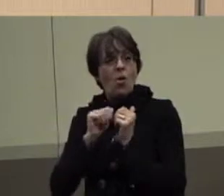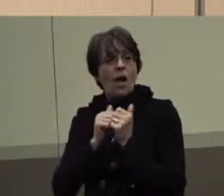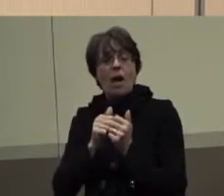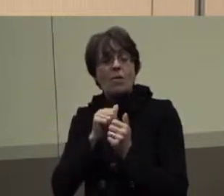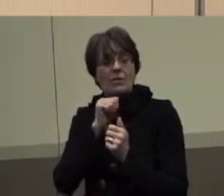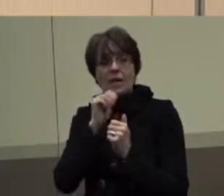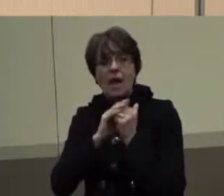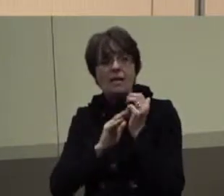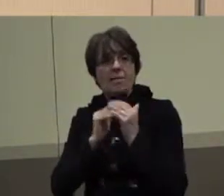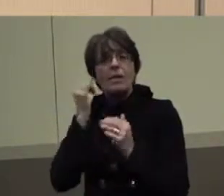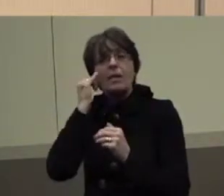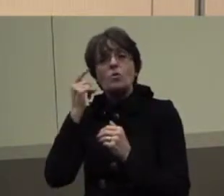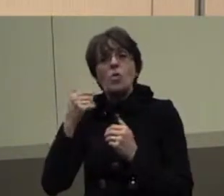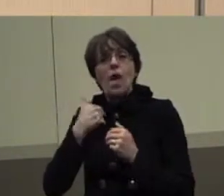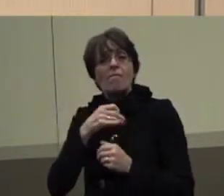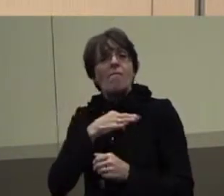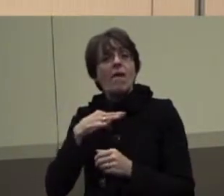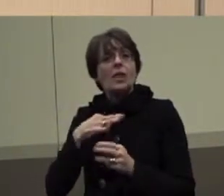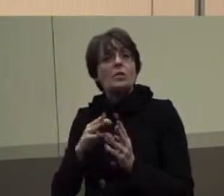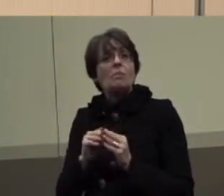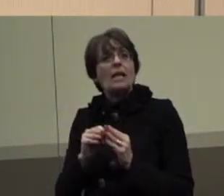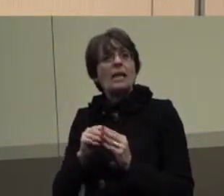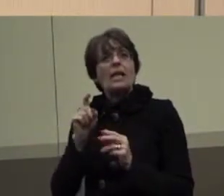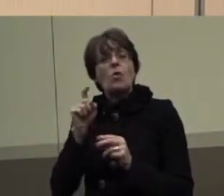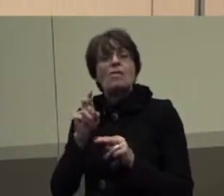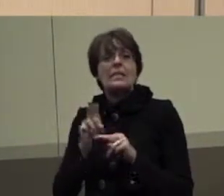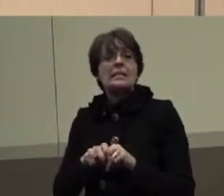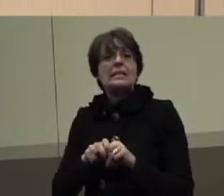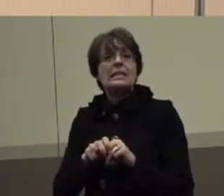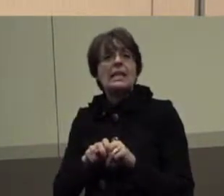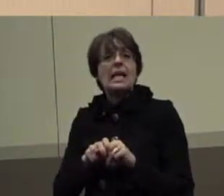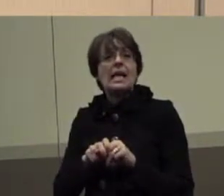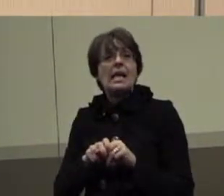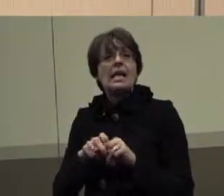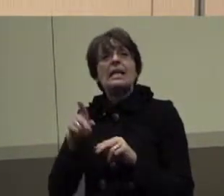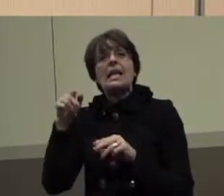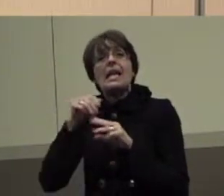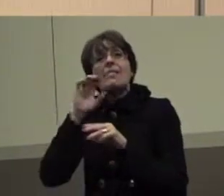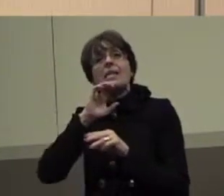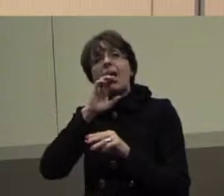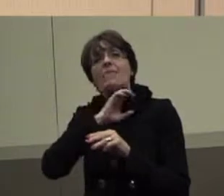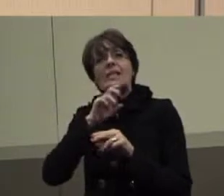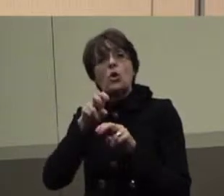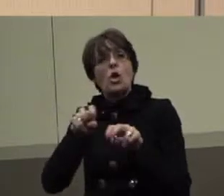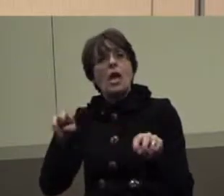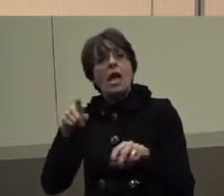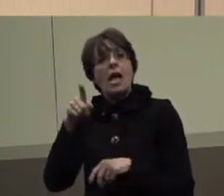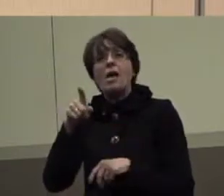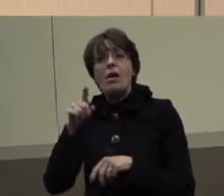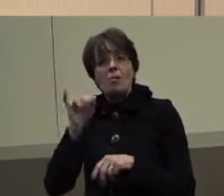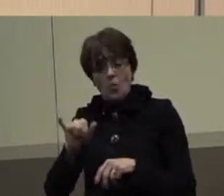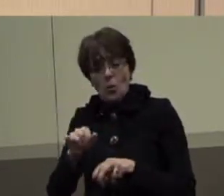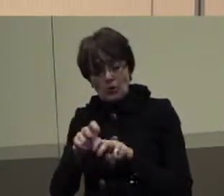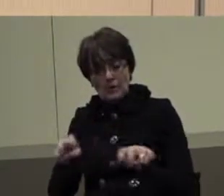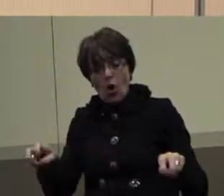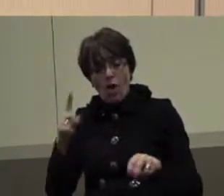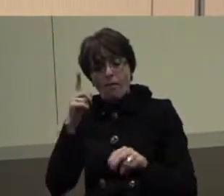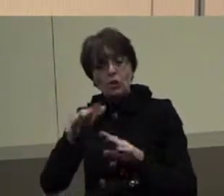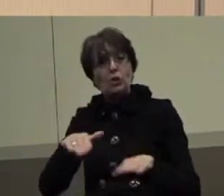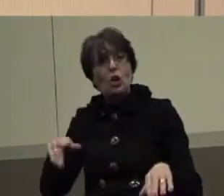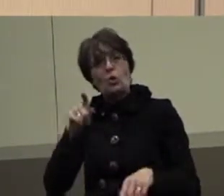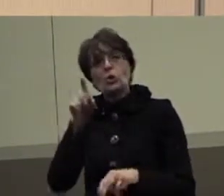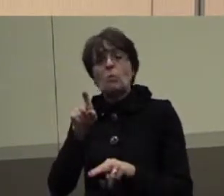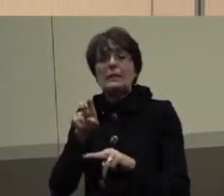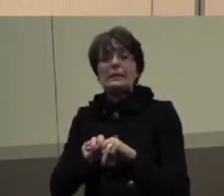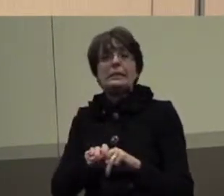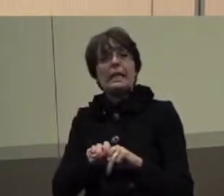it is if you have a faculty meeting and you have to sit on the dots in the cafeteria that are built for children, and you're supposed to